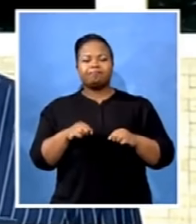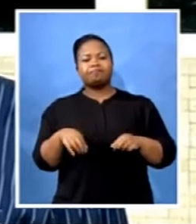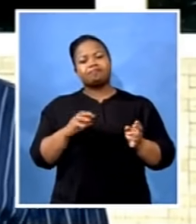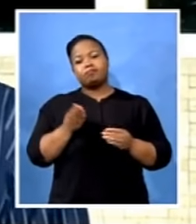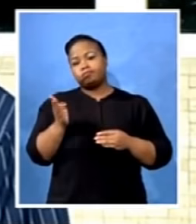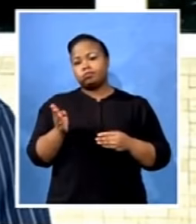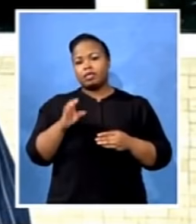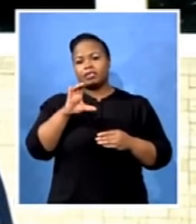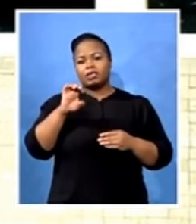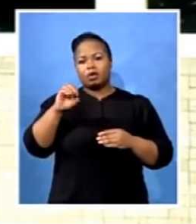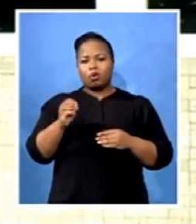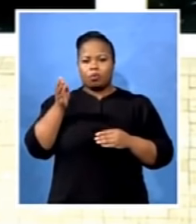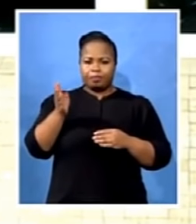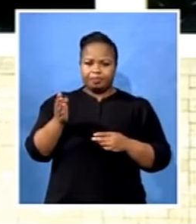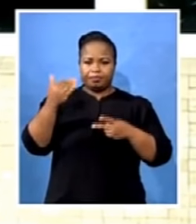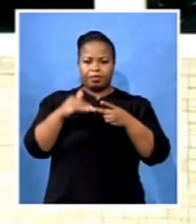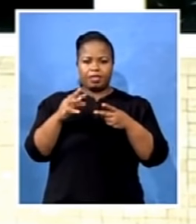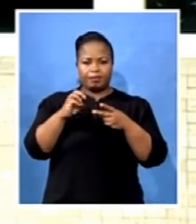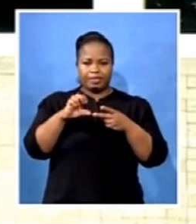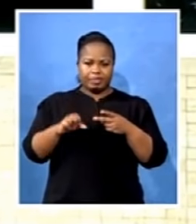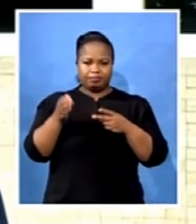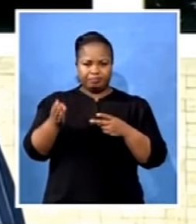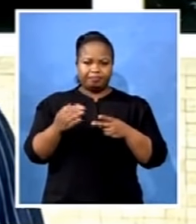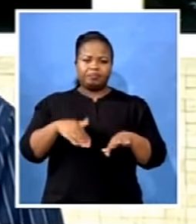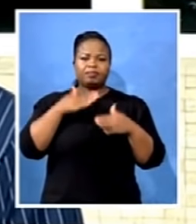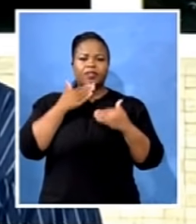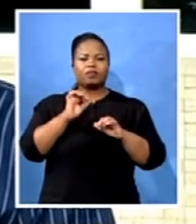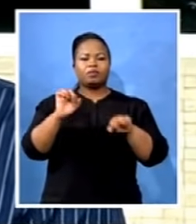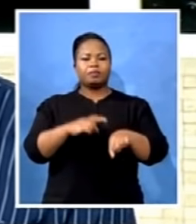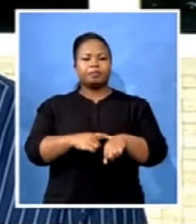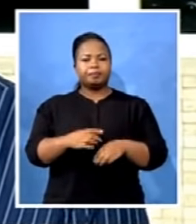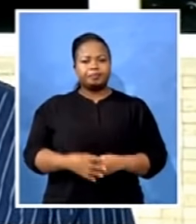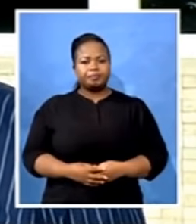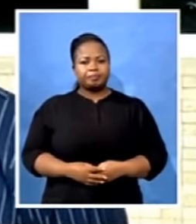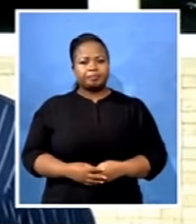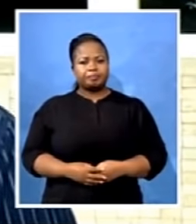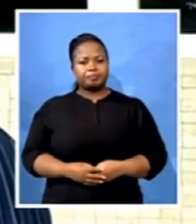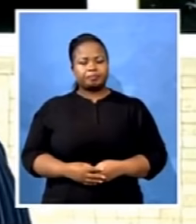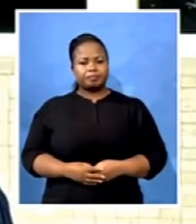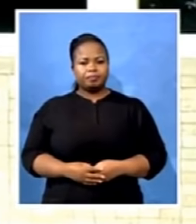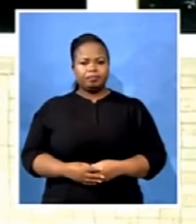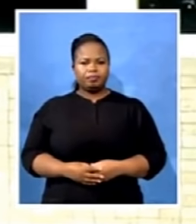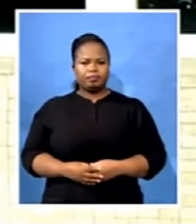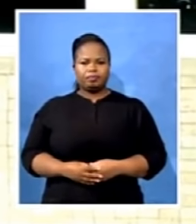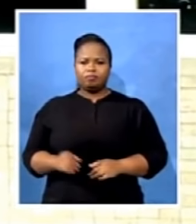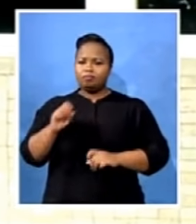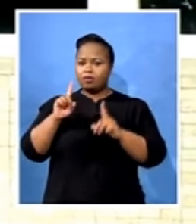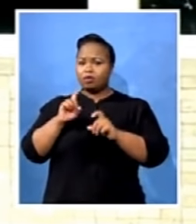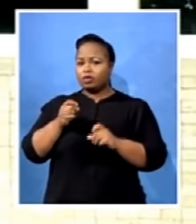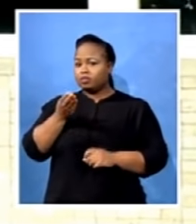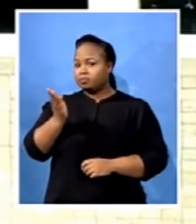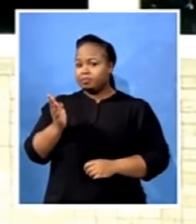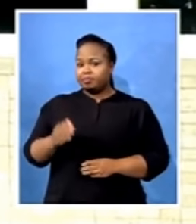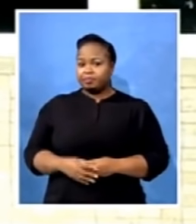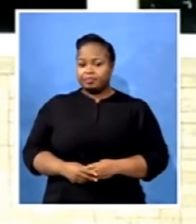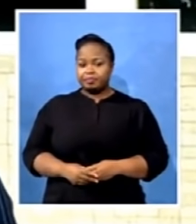MEC. And thank you for your time. Thank you. All right, Ayanda? Let's take some questions. Colleagues, I'm going to start with you. Thank you. 2 questions, Alma Schutz.